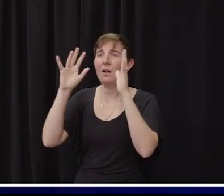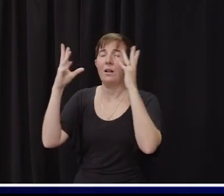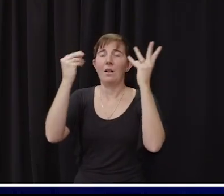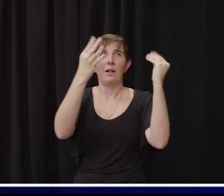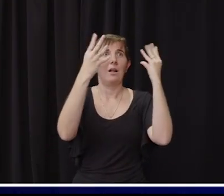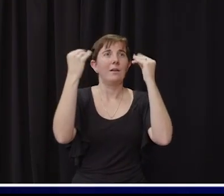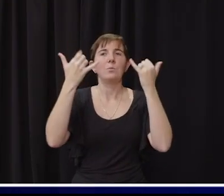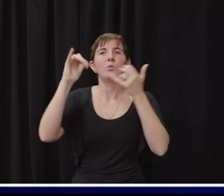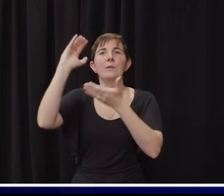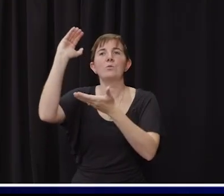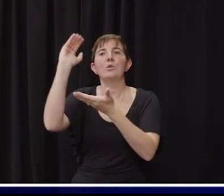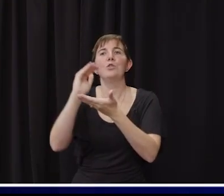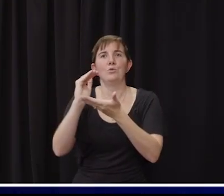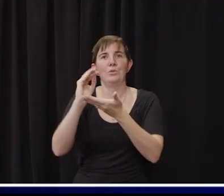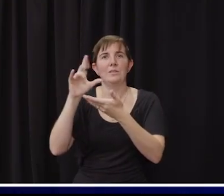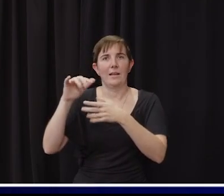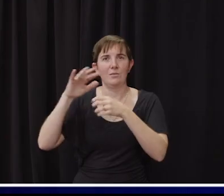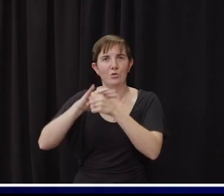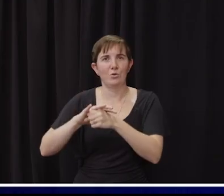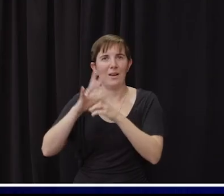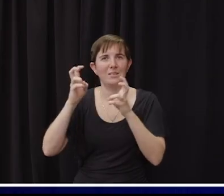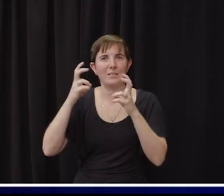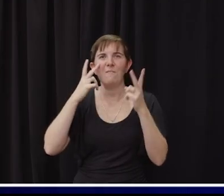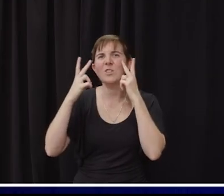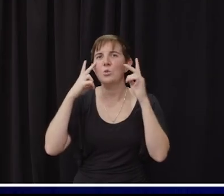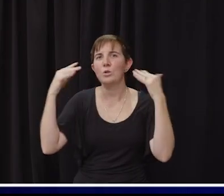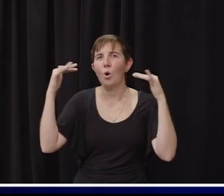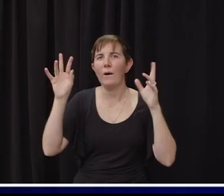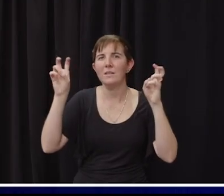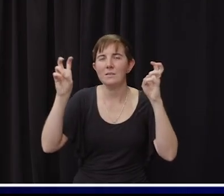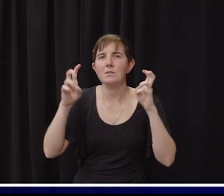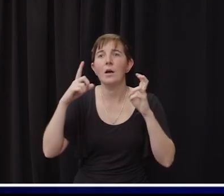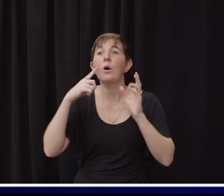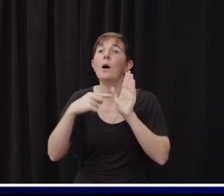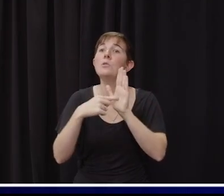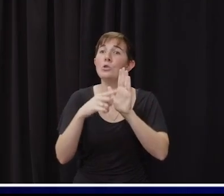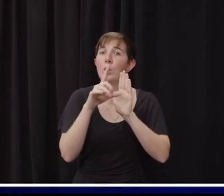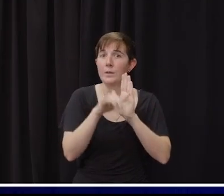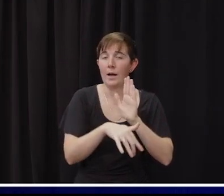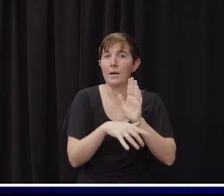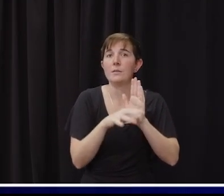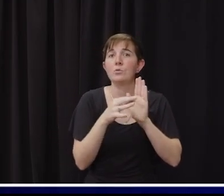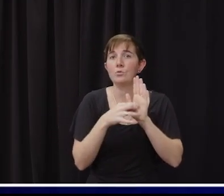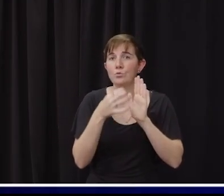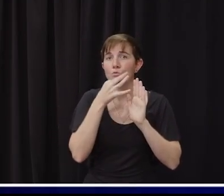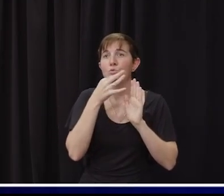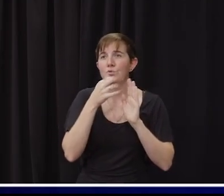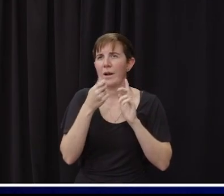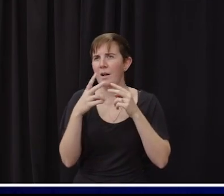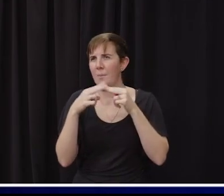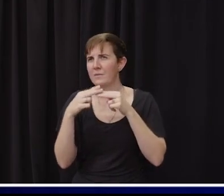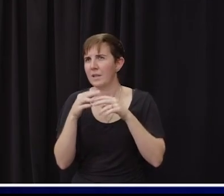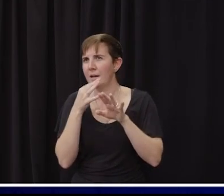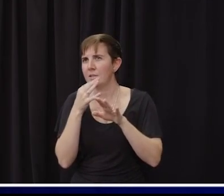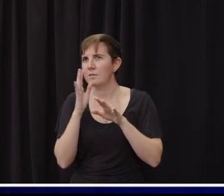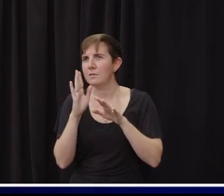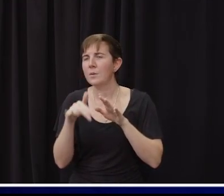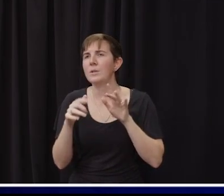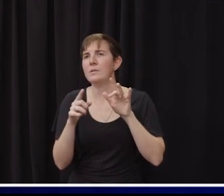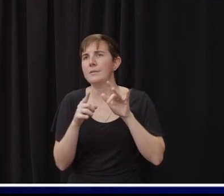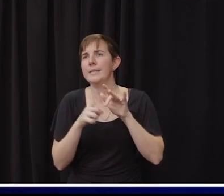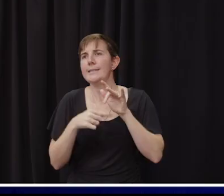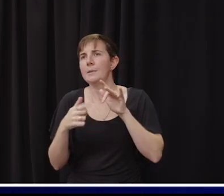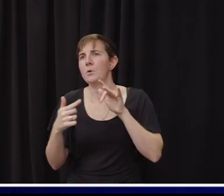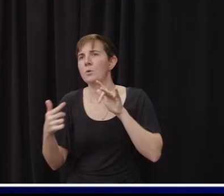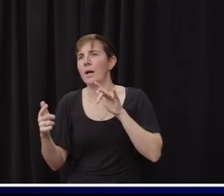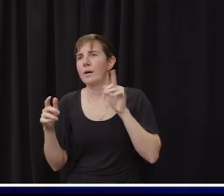so we try to reduce that. And I'm going to show that in a couple of slides, and I'm going to skip